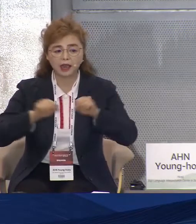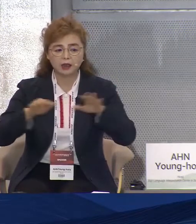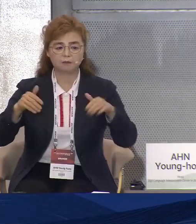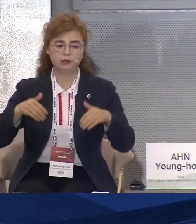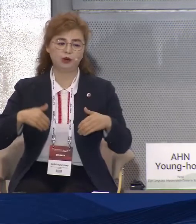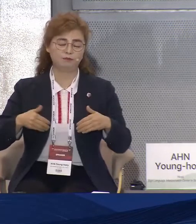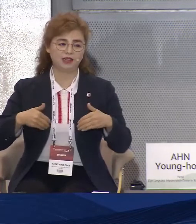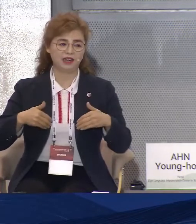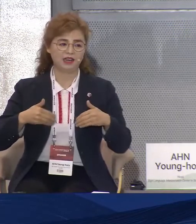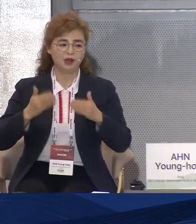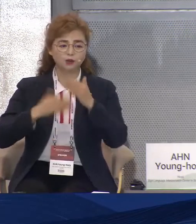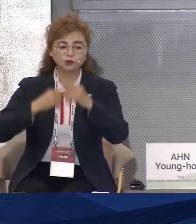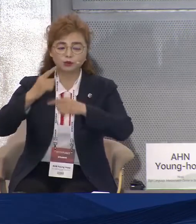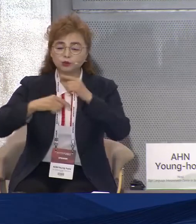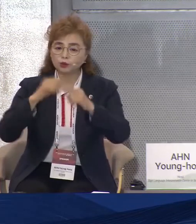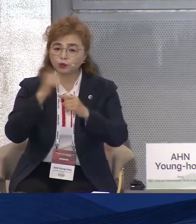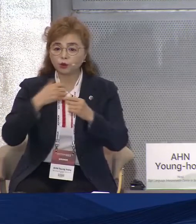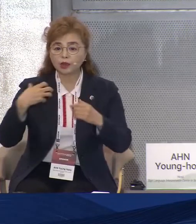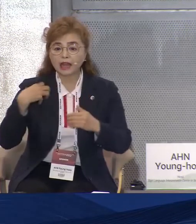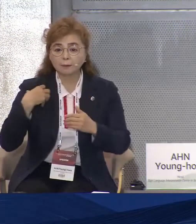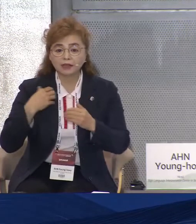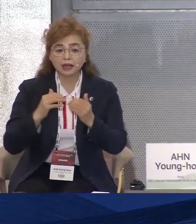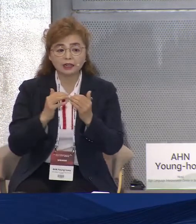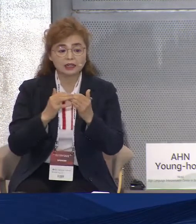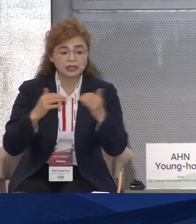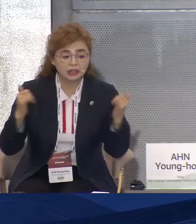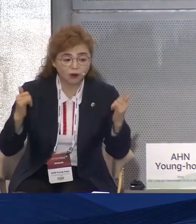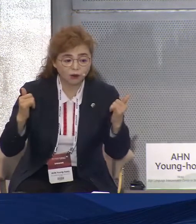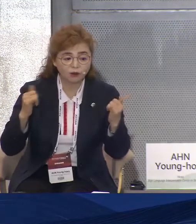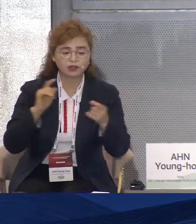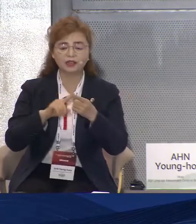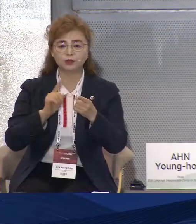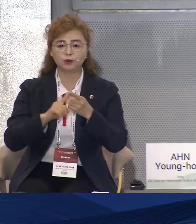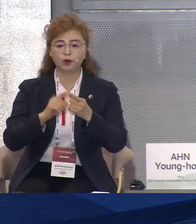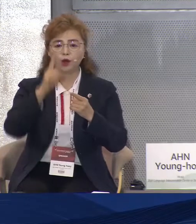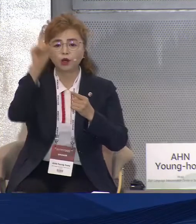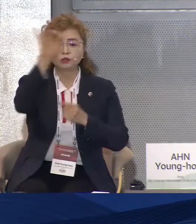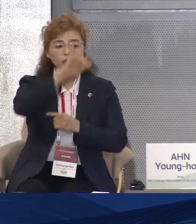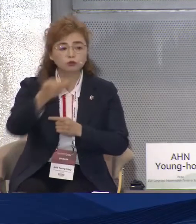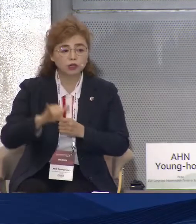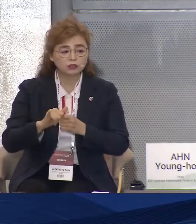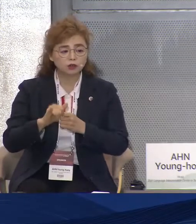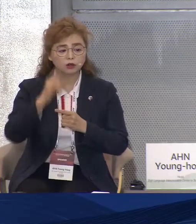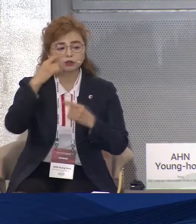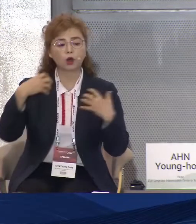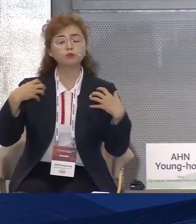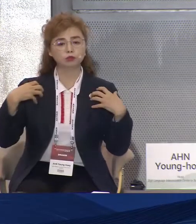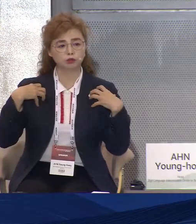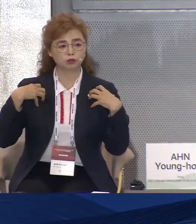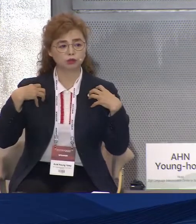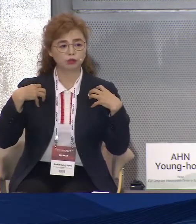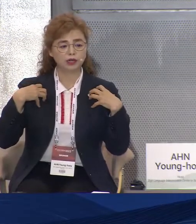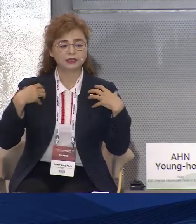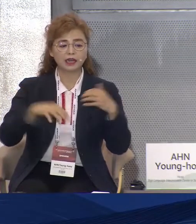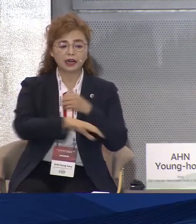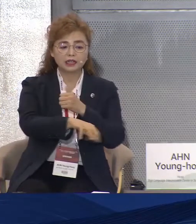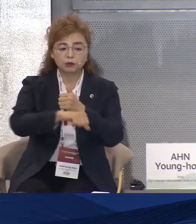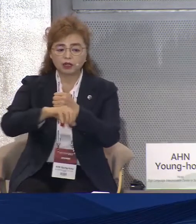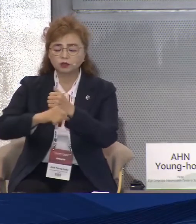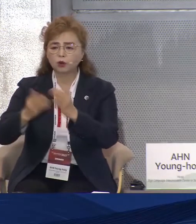as people without hearing loss. And again, it should be expanded nationwide. And for the